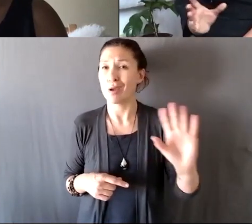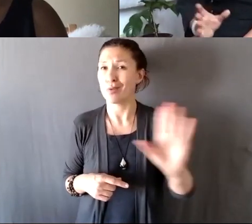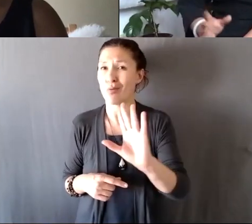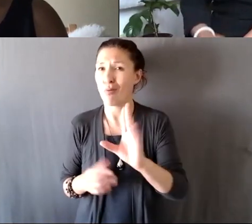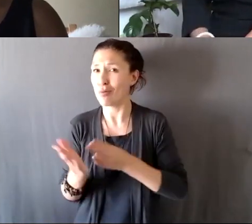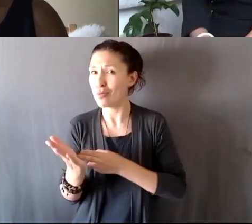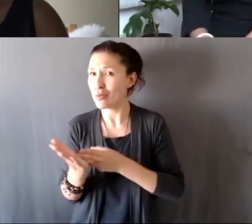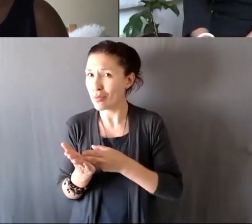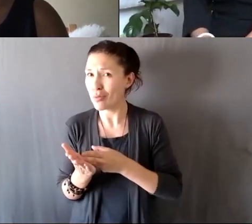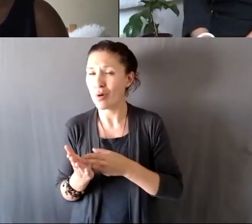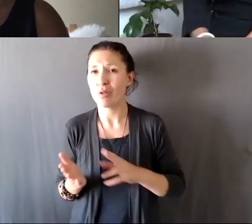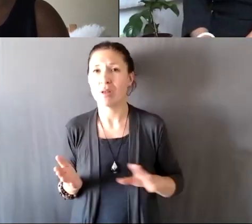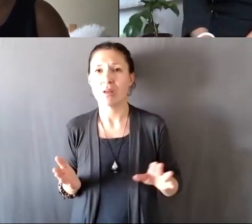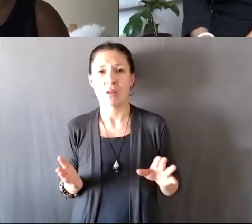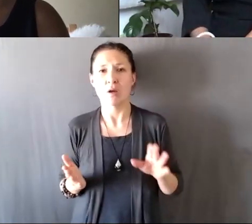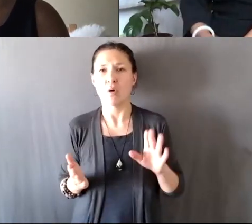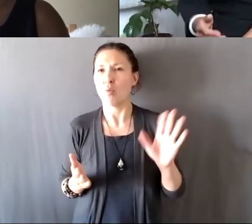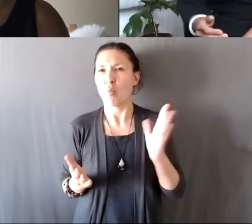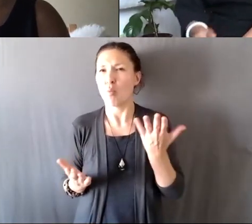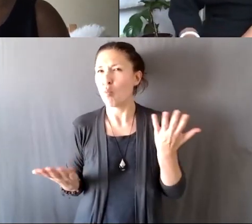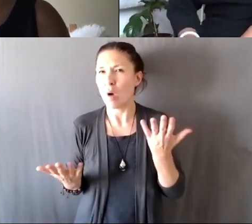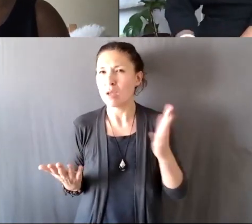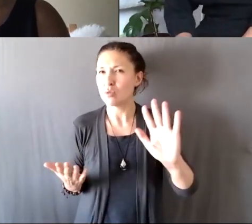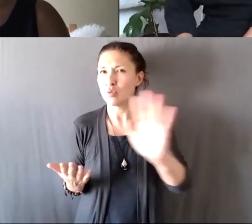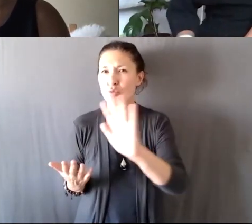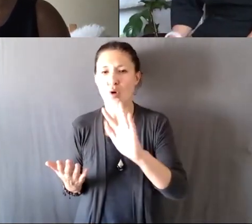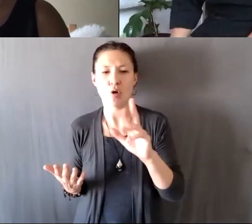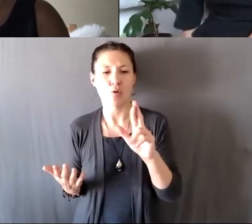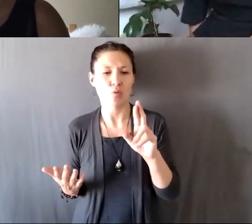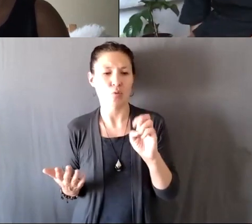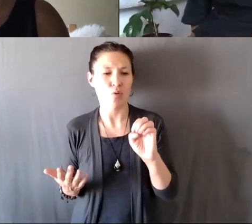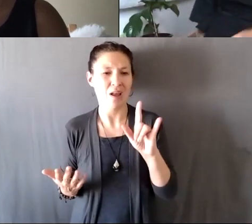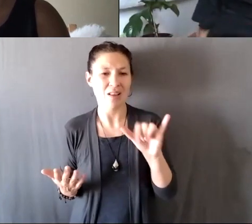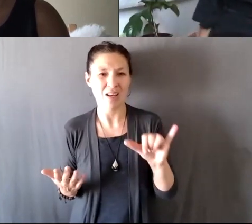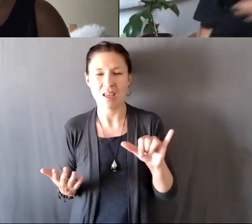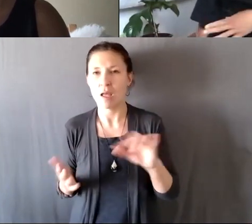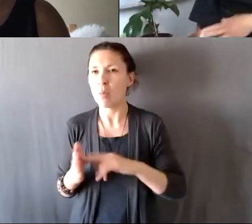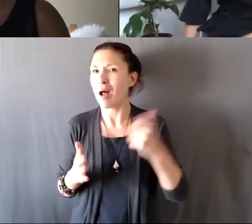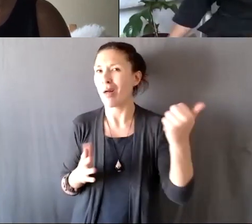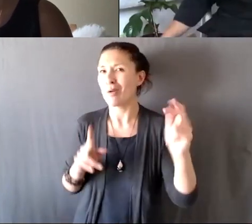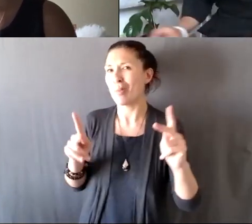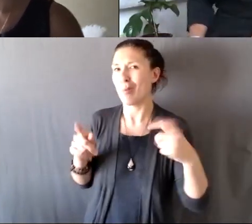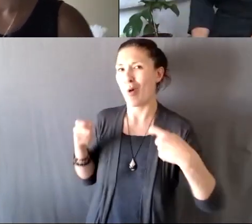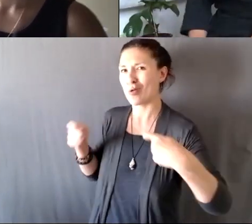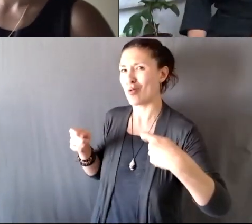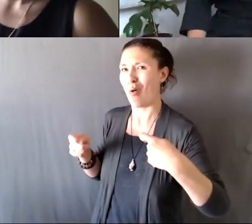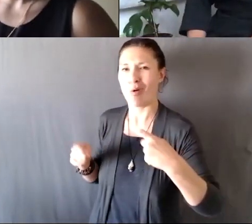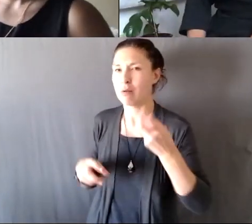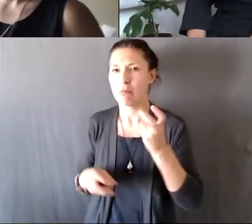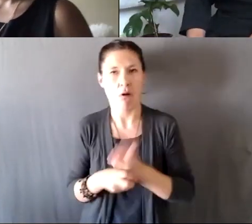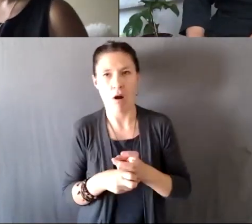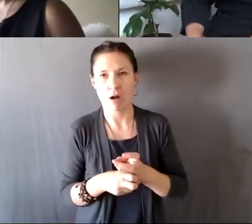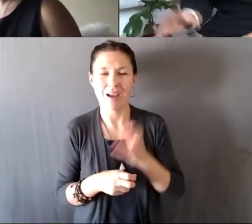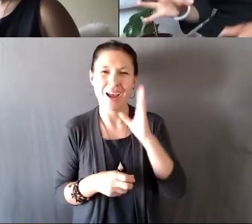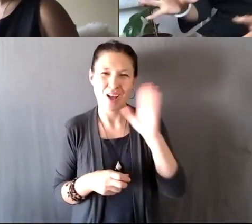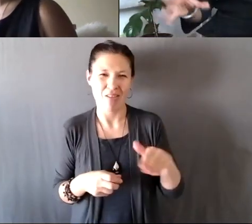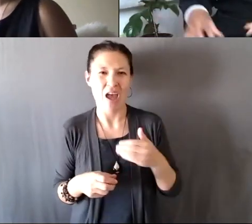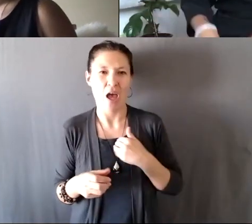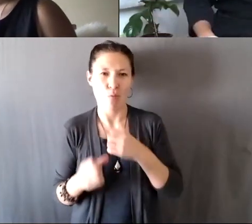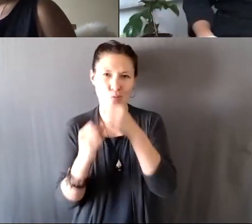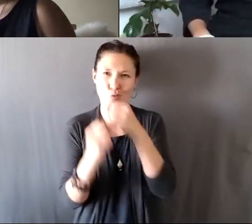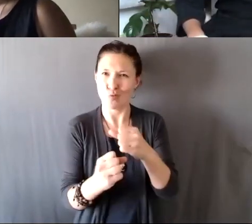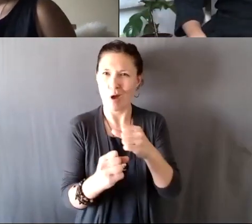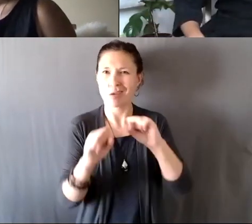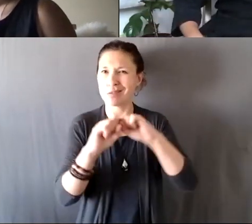it's a little bit less hard for others to rewrite your reality. So when we live in a patriarchal society, we constantly